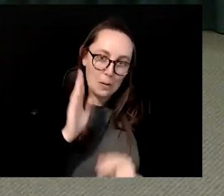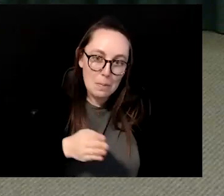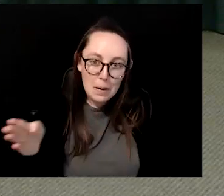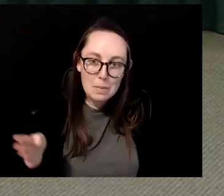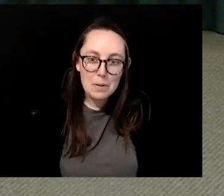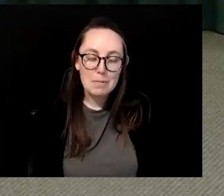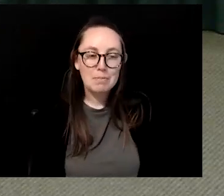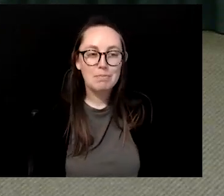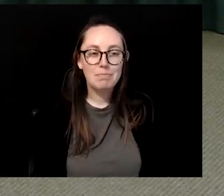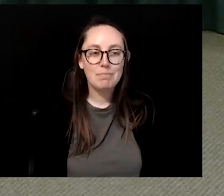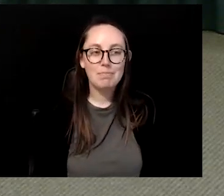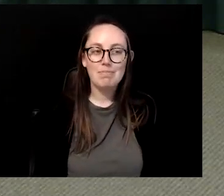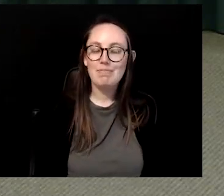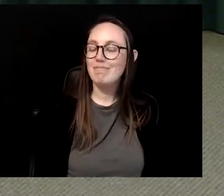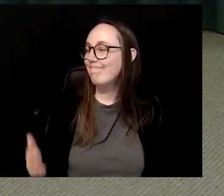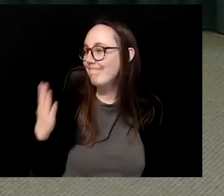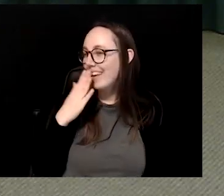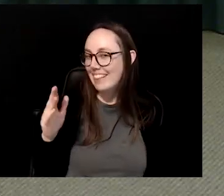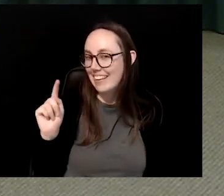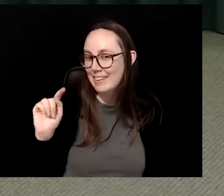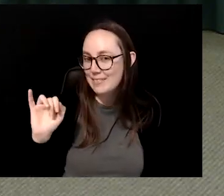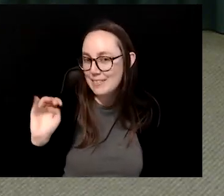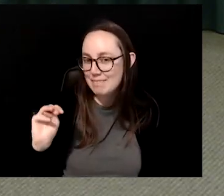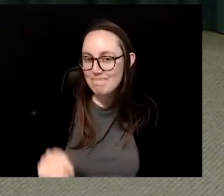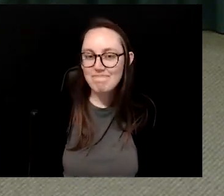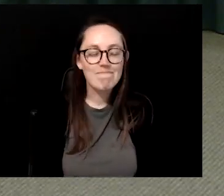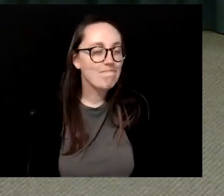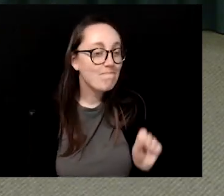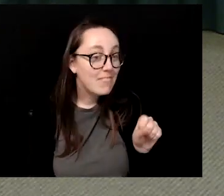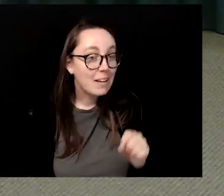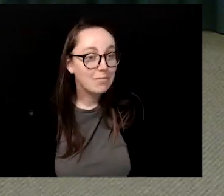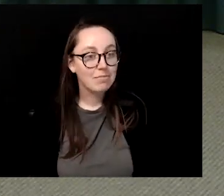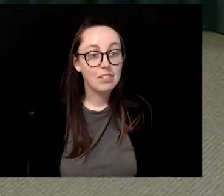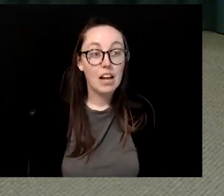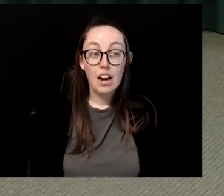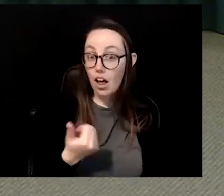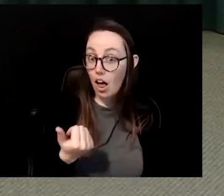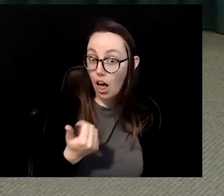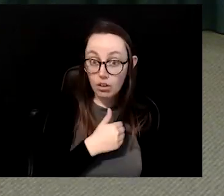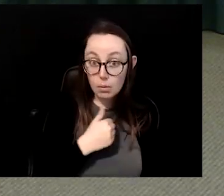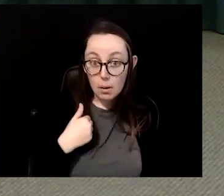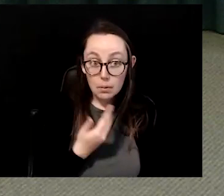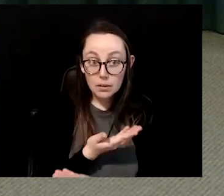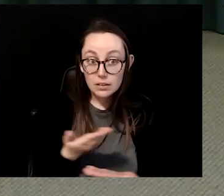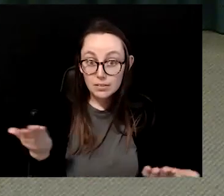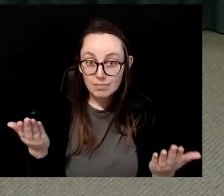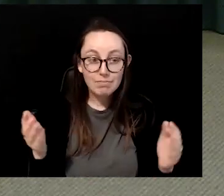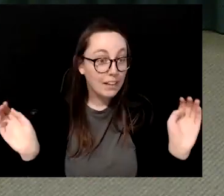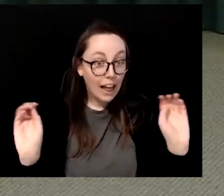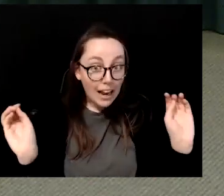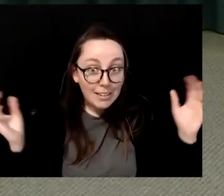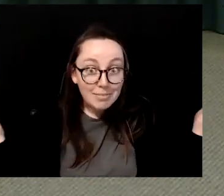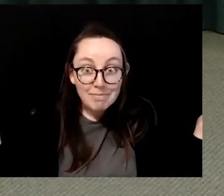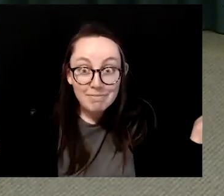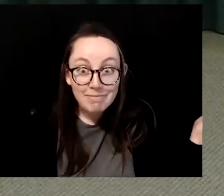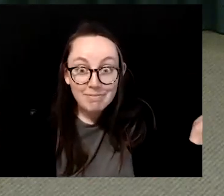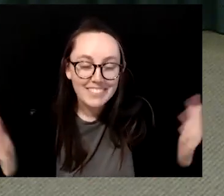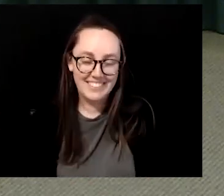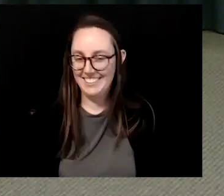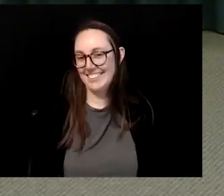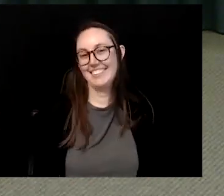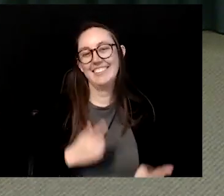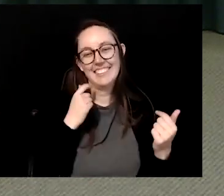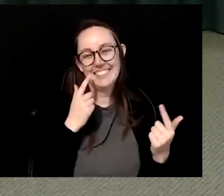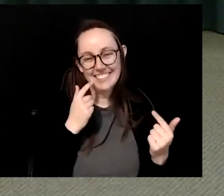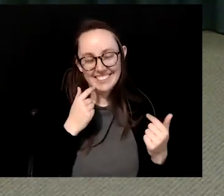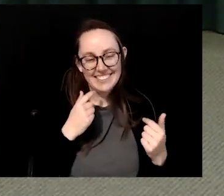thank you very much Tim yeah other board members no all right so